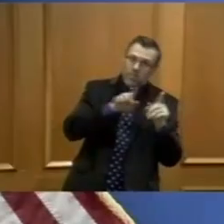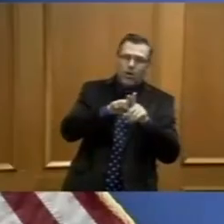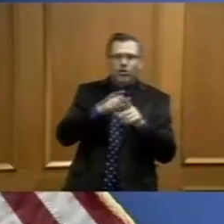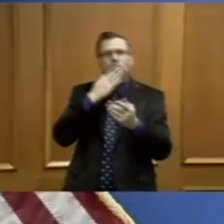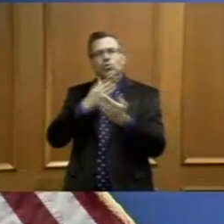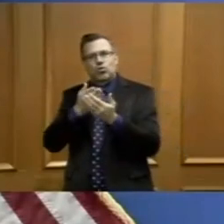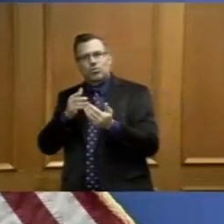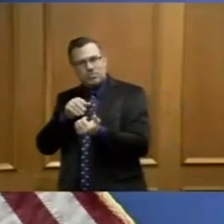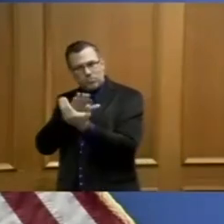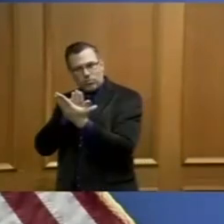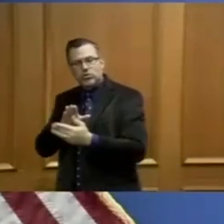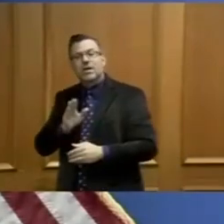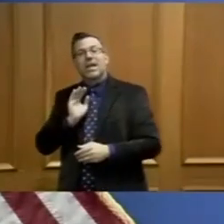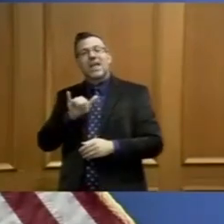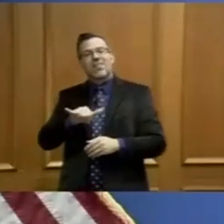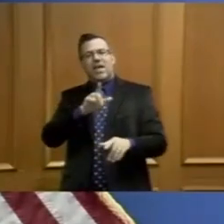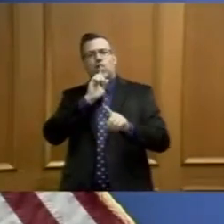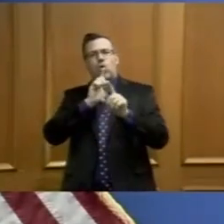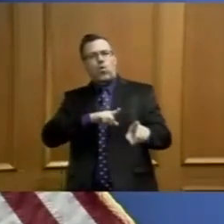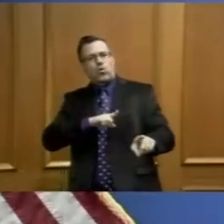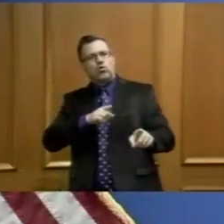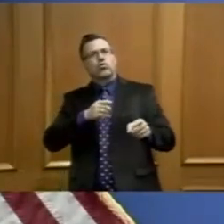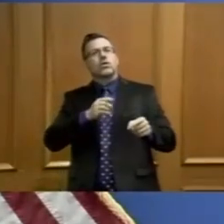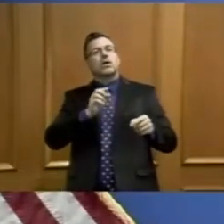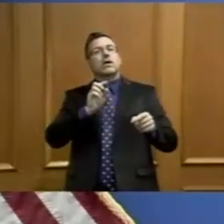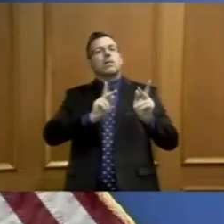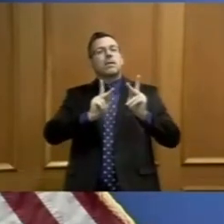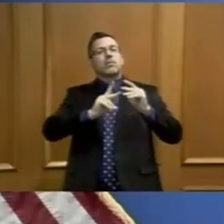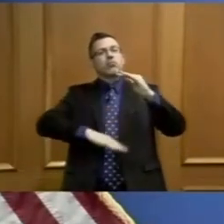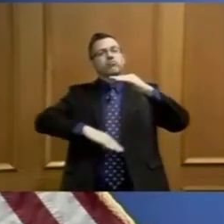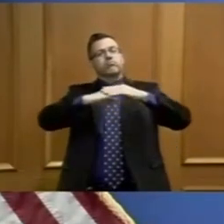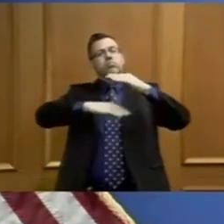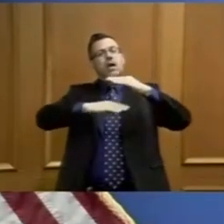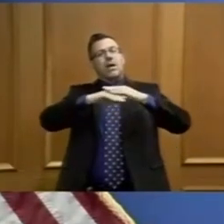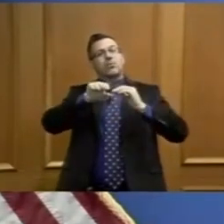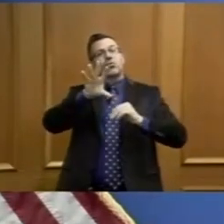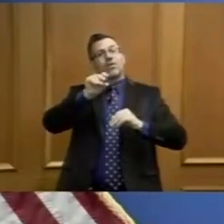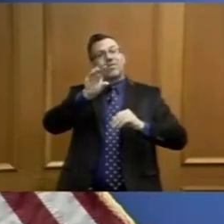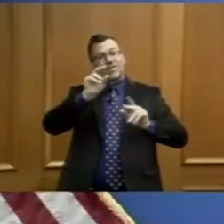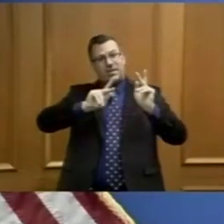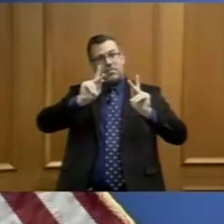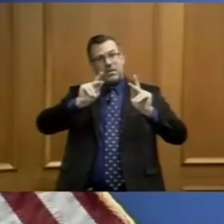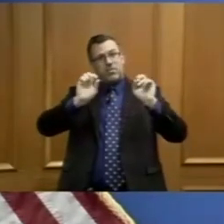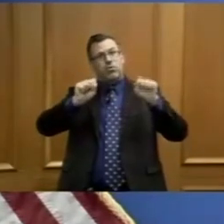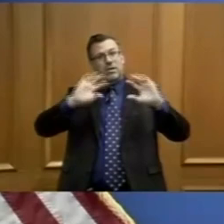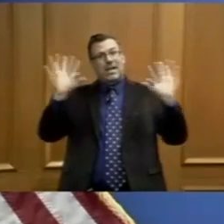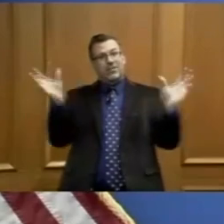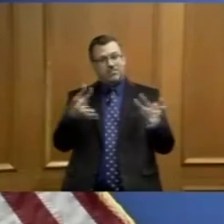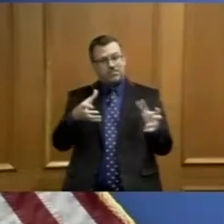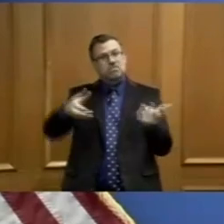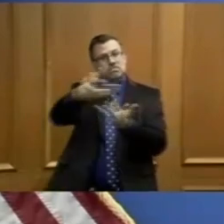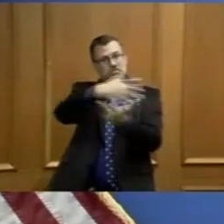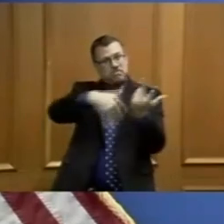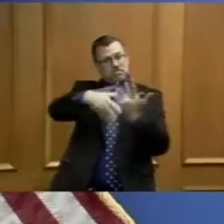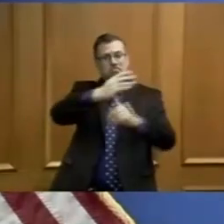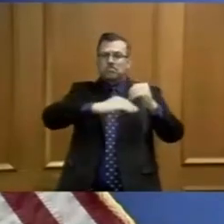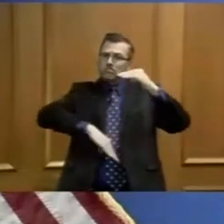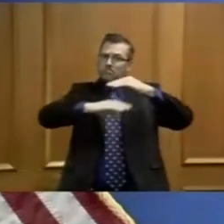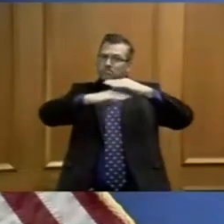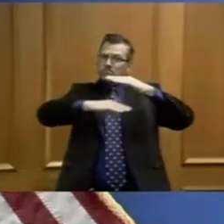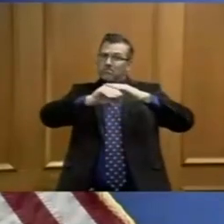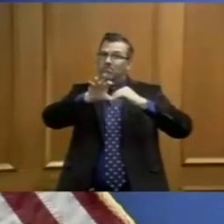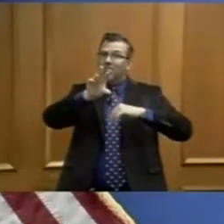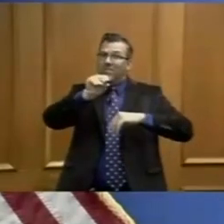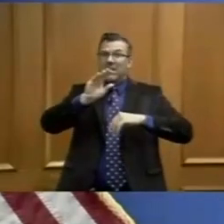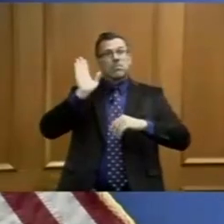This executive order will allow groups of up to 50 people to participate in social and recreational activities, up from